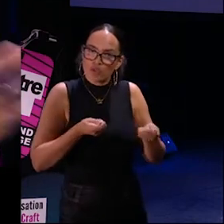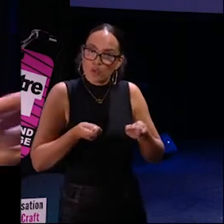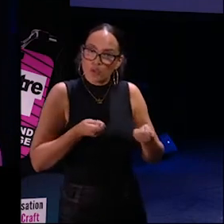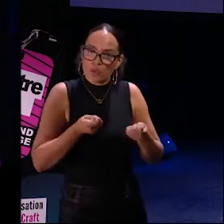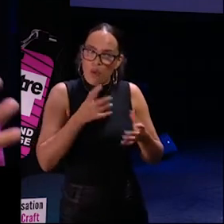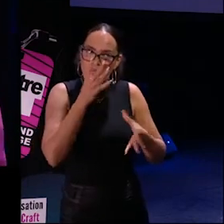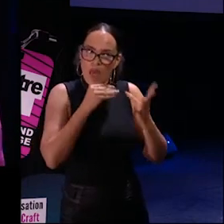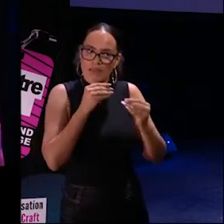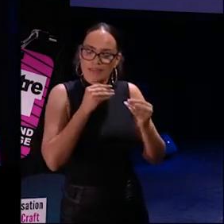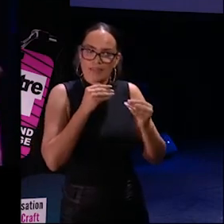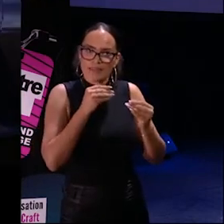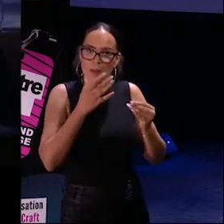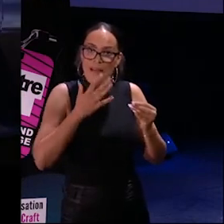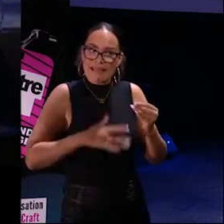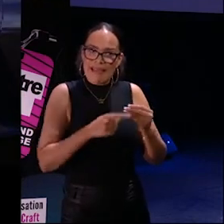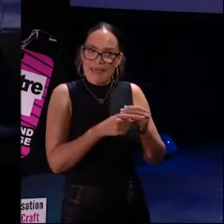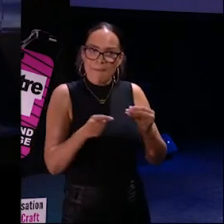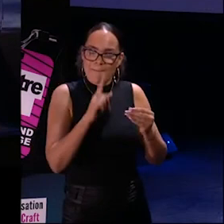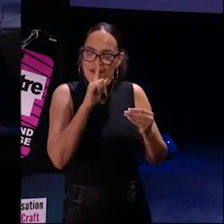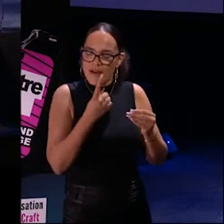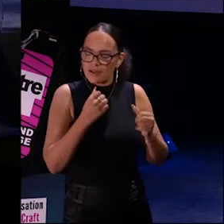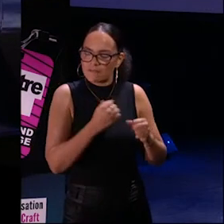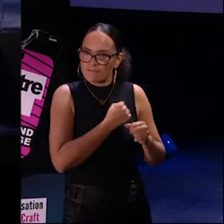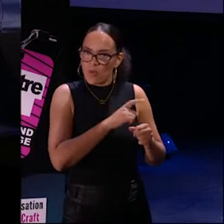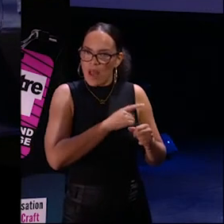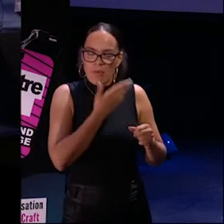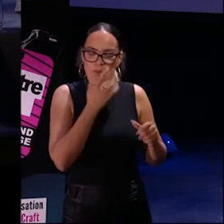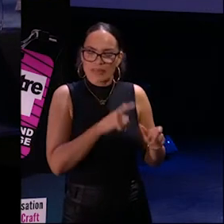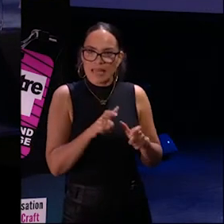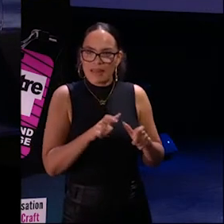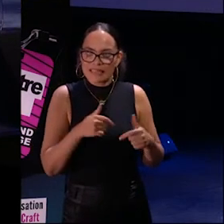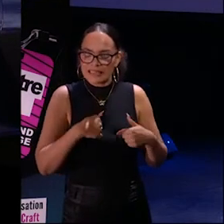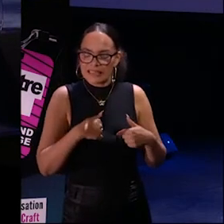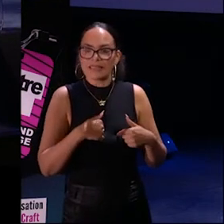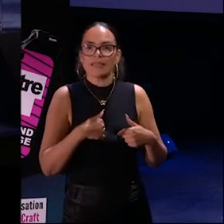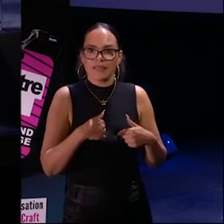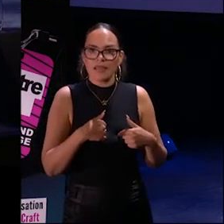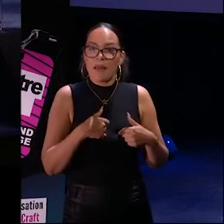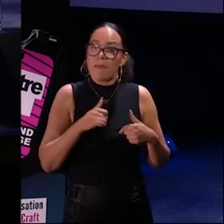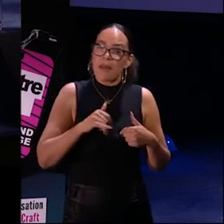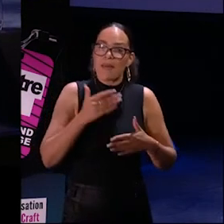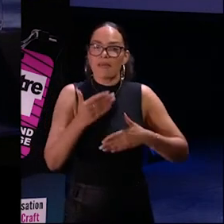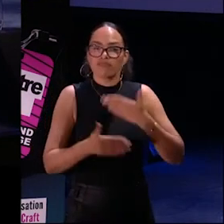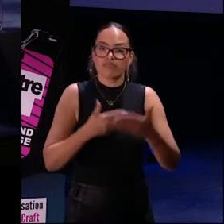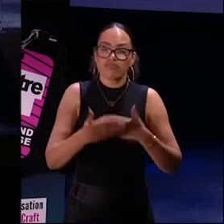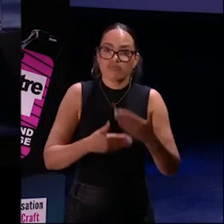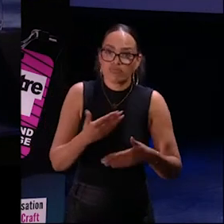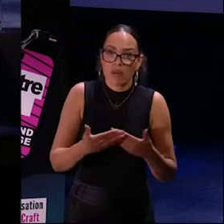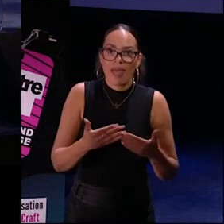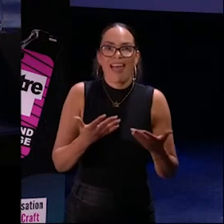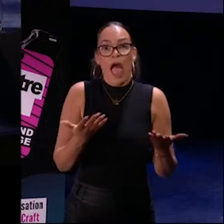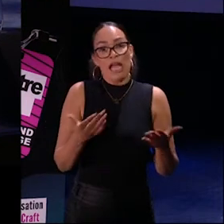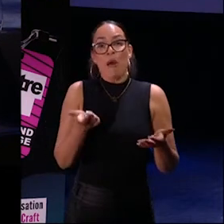the people that they want to work with like that. It might take a while. And it's, you know, of course, there's a huge amount of privilege in being able to turn down a